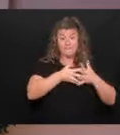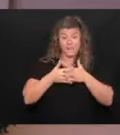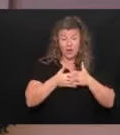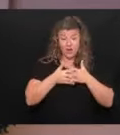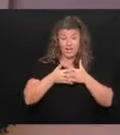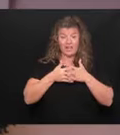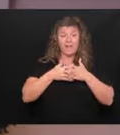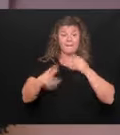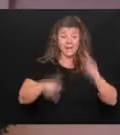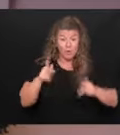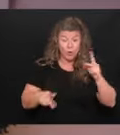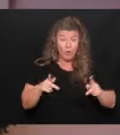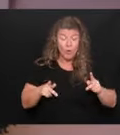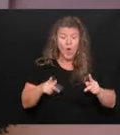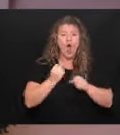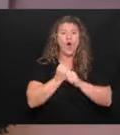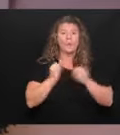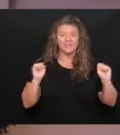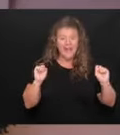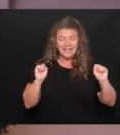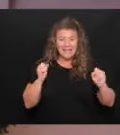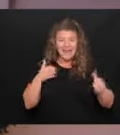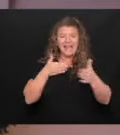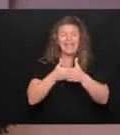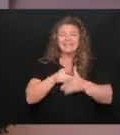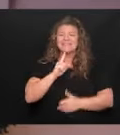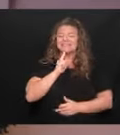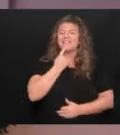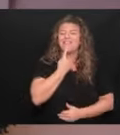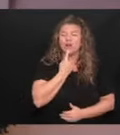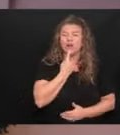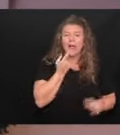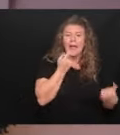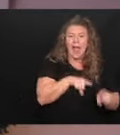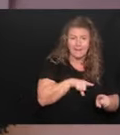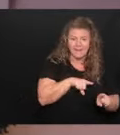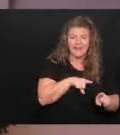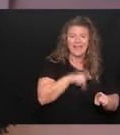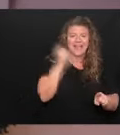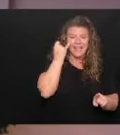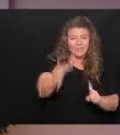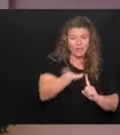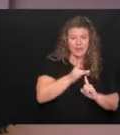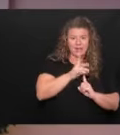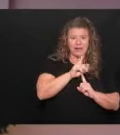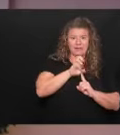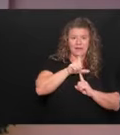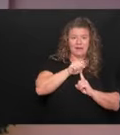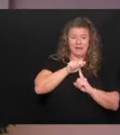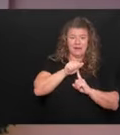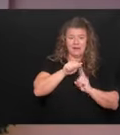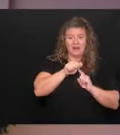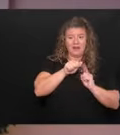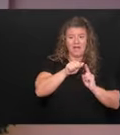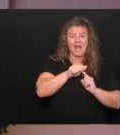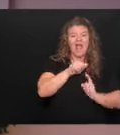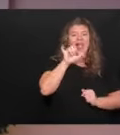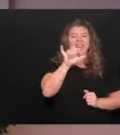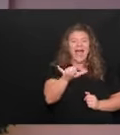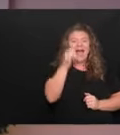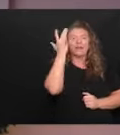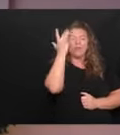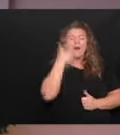are protected against the severe complications of the Delta variant of COVID-19. And that is why we want every